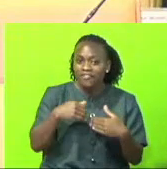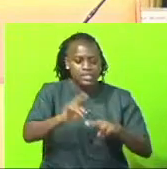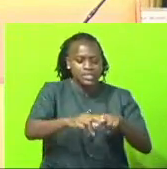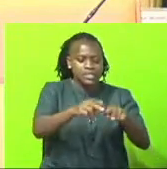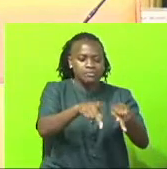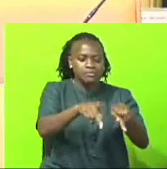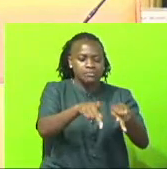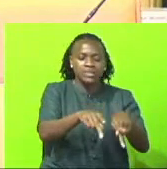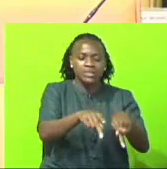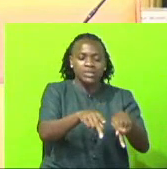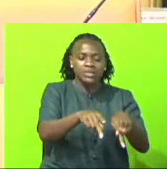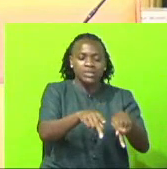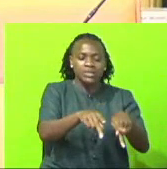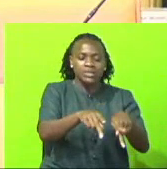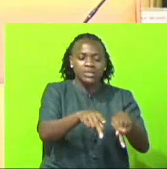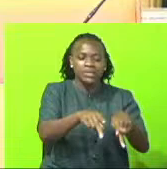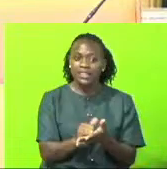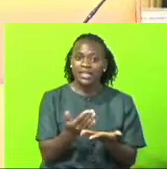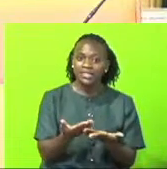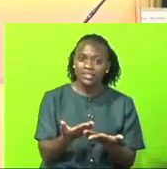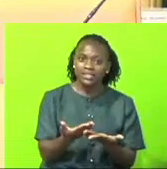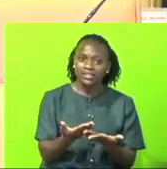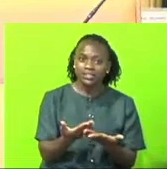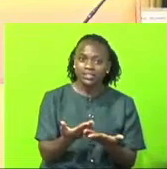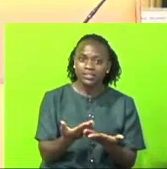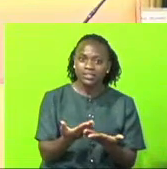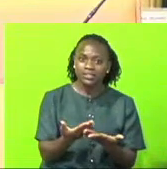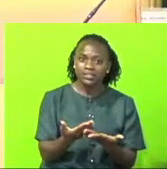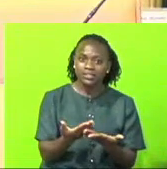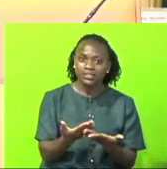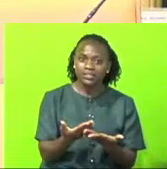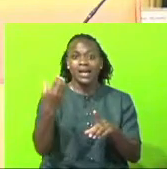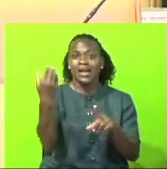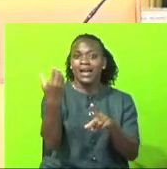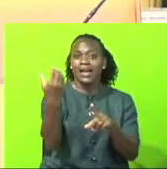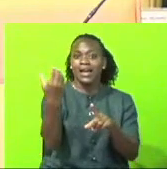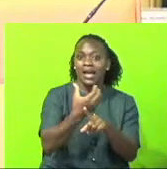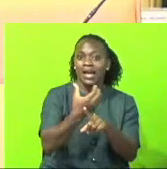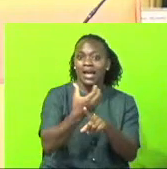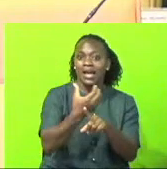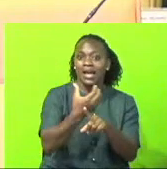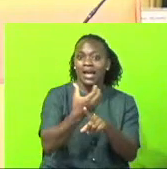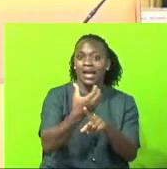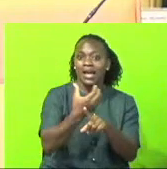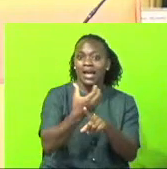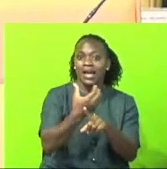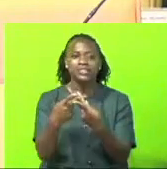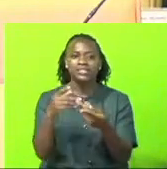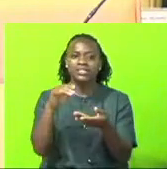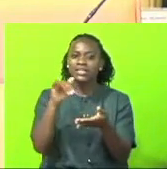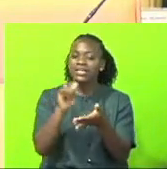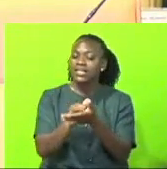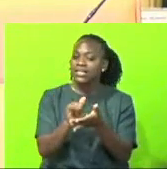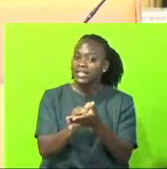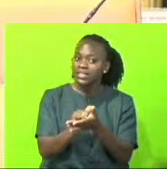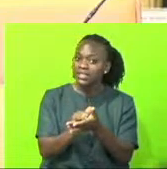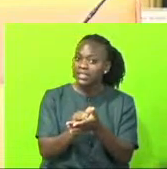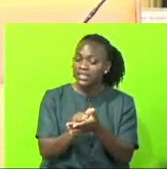she would be campaigning openly against the party that he or she still represents in